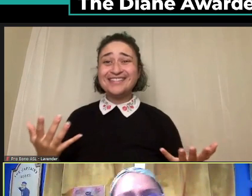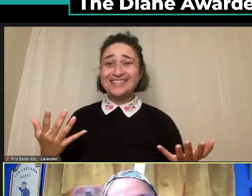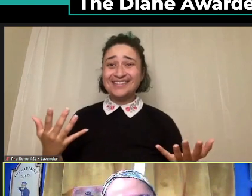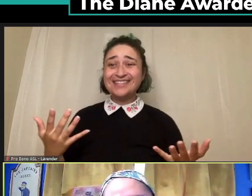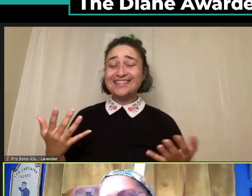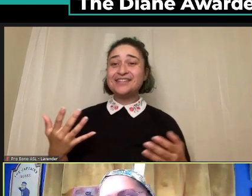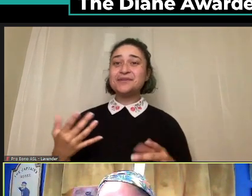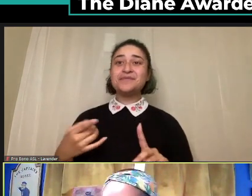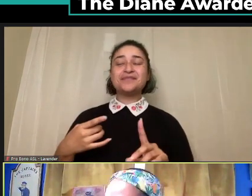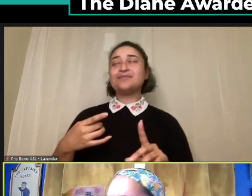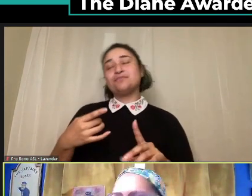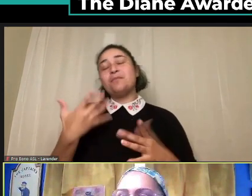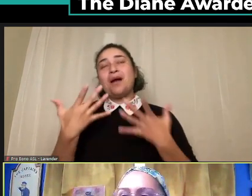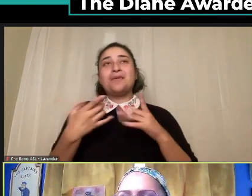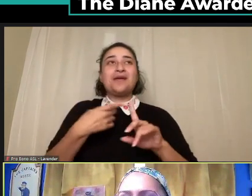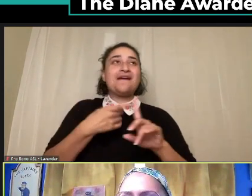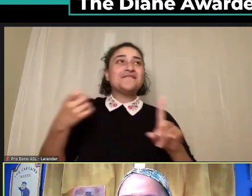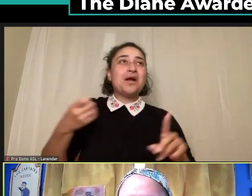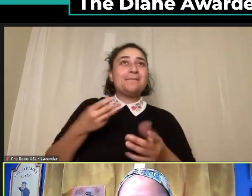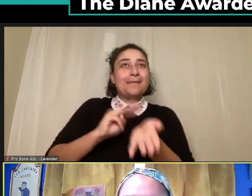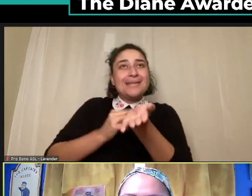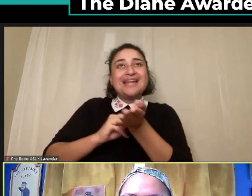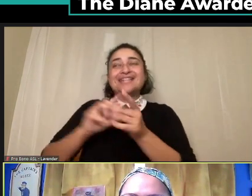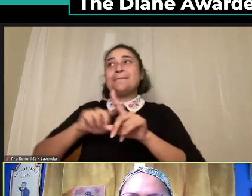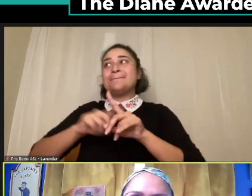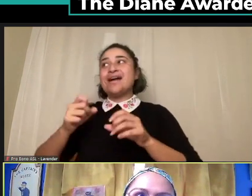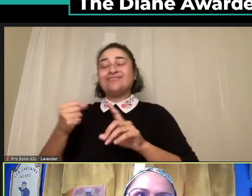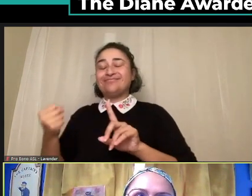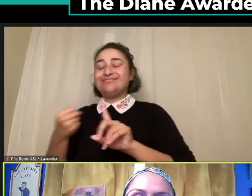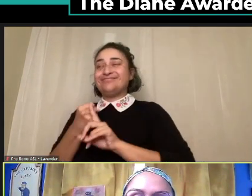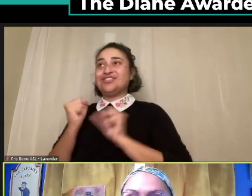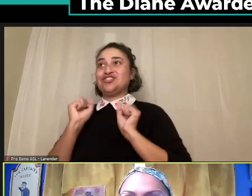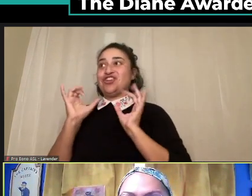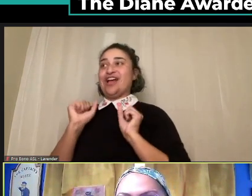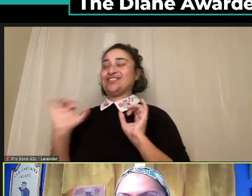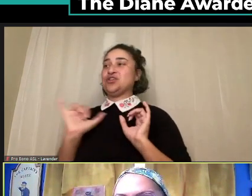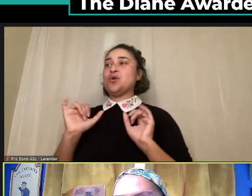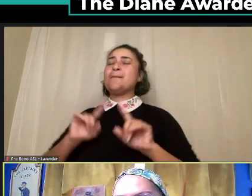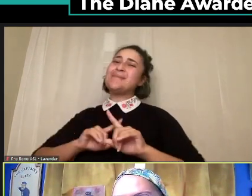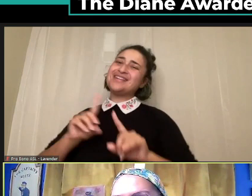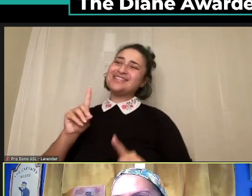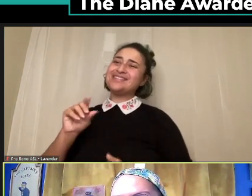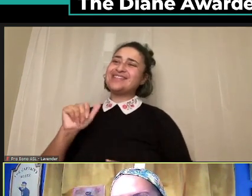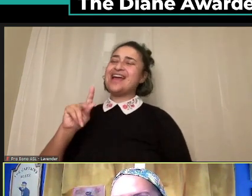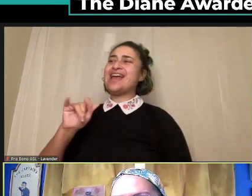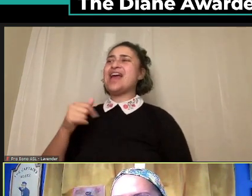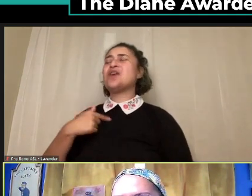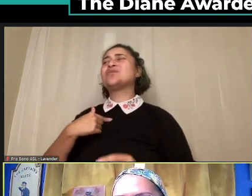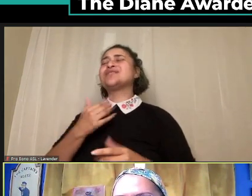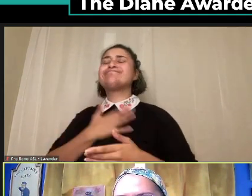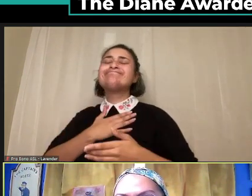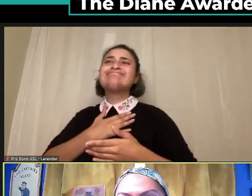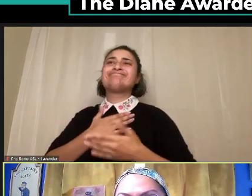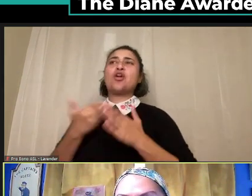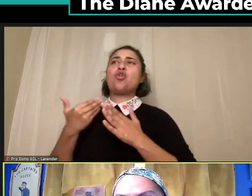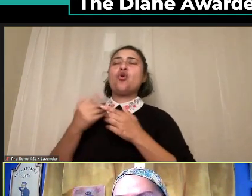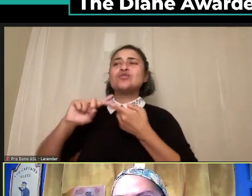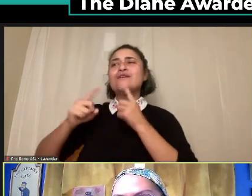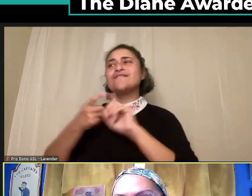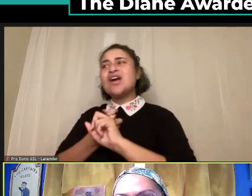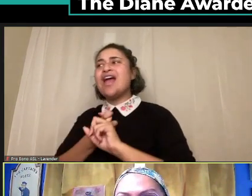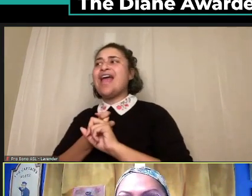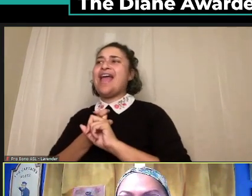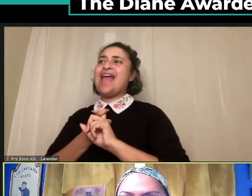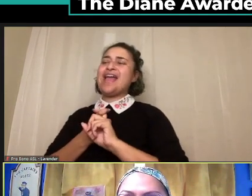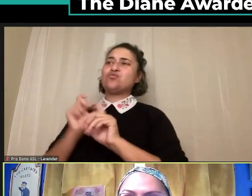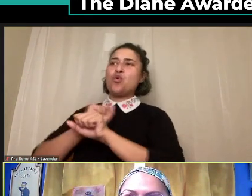from the medicine and also from the shock, but also just Diane was a dear friend, a colleague, an inspiration,